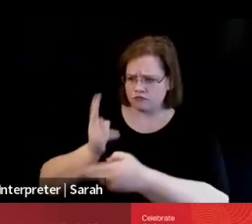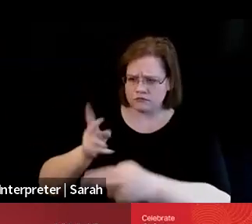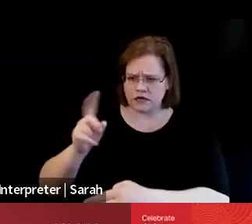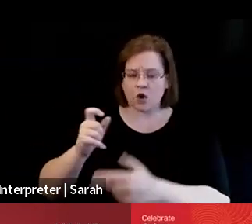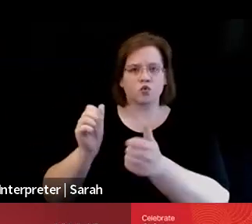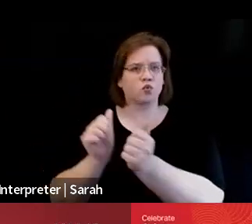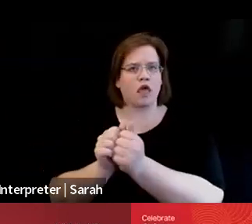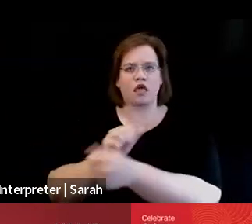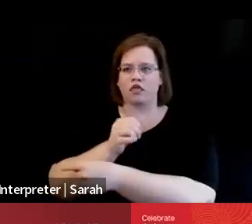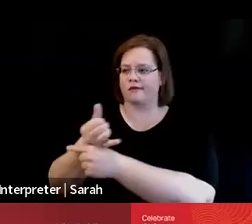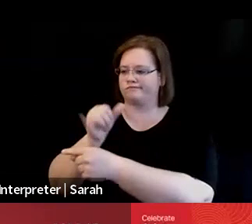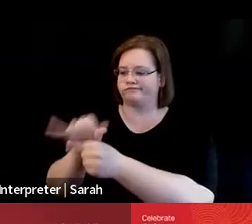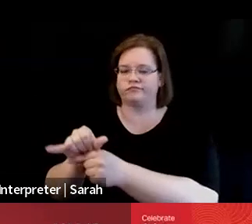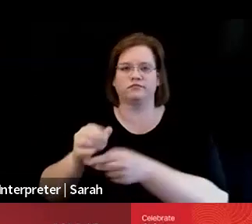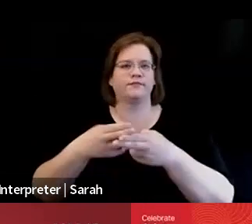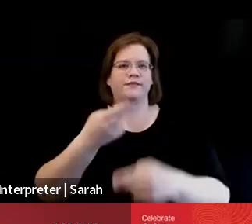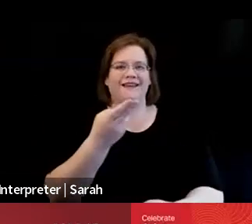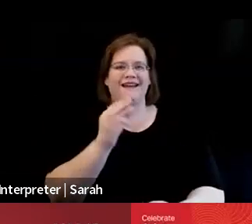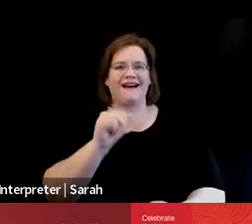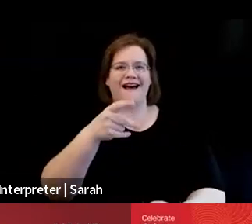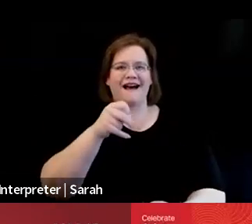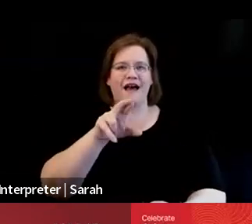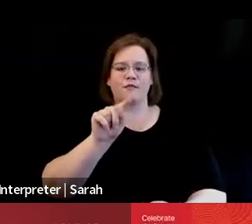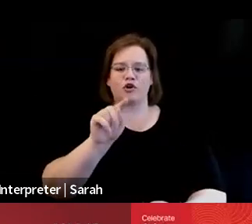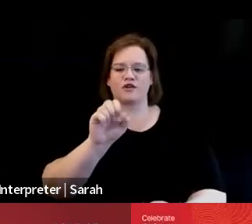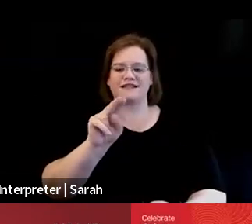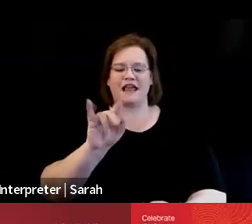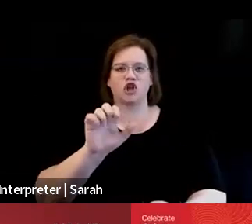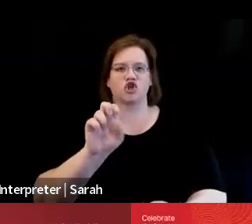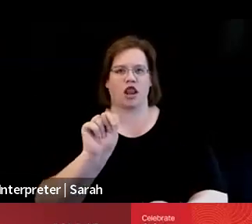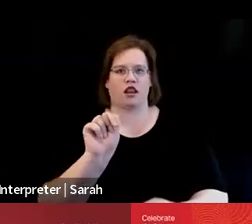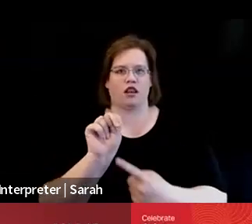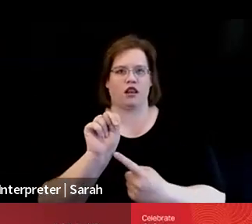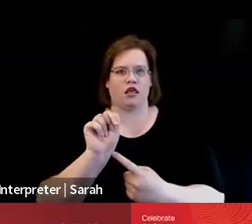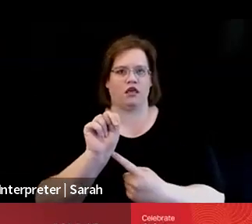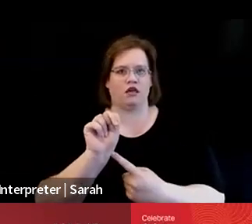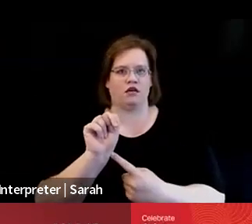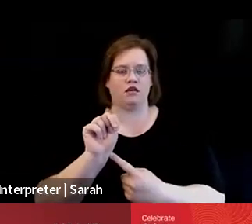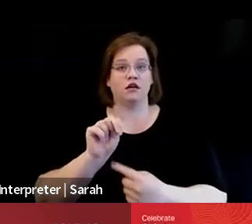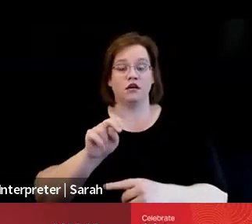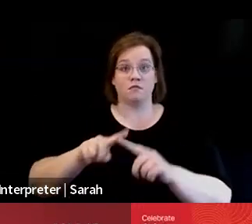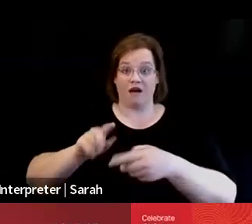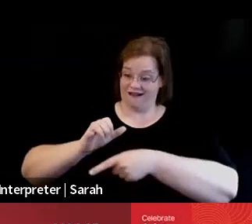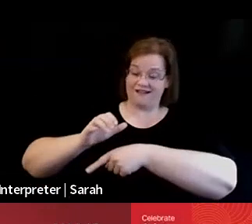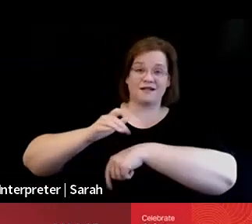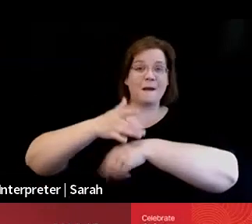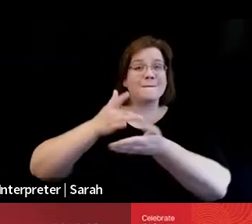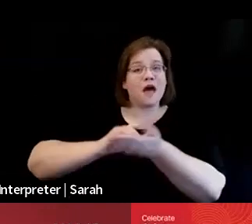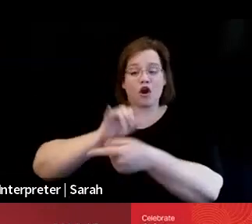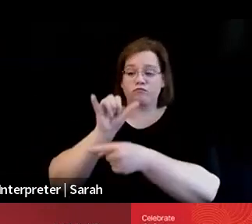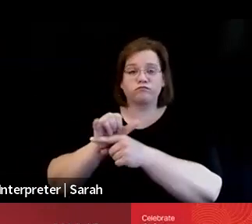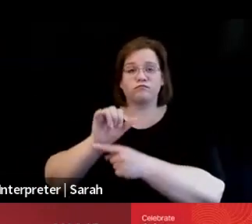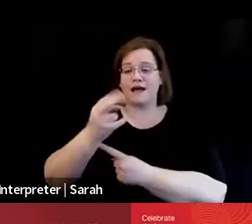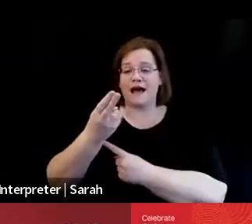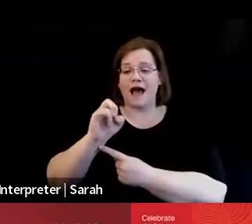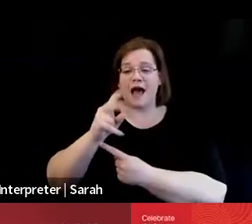with hypertension? And if they don't know that they have, if they've only been told high blood pressure, then that could be a problem. If